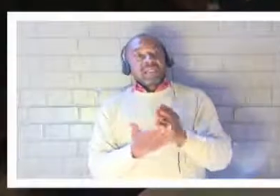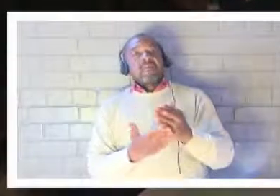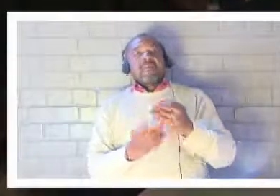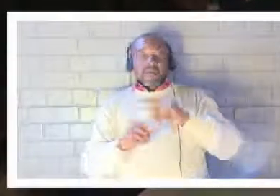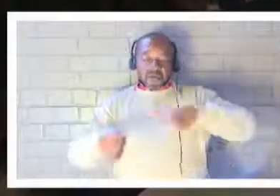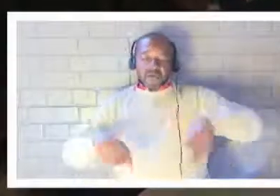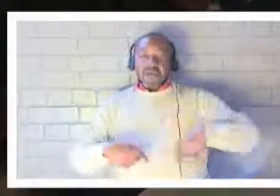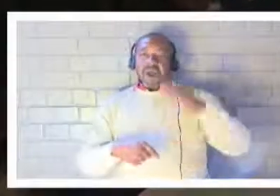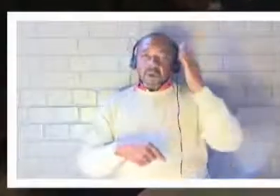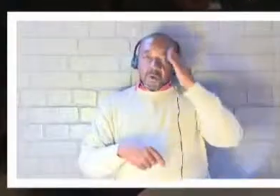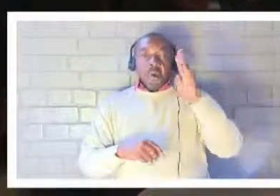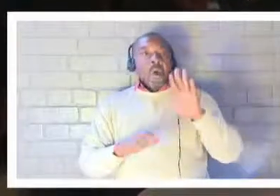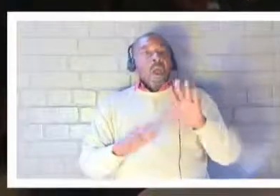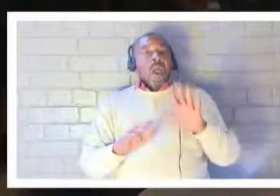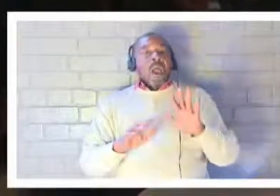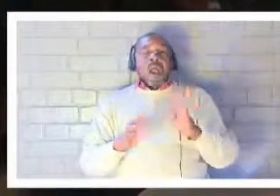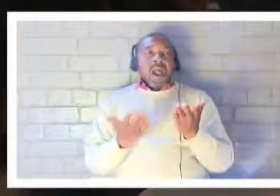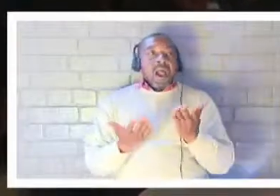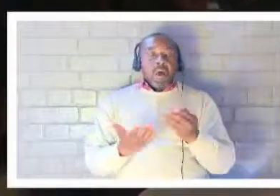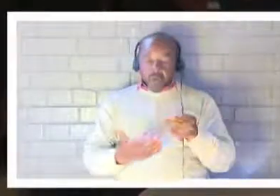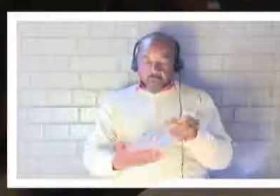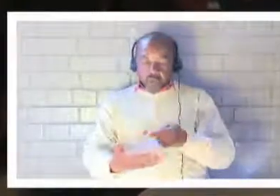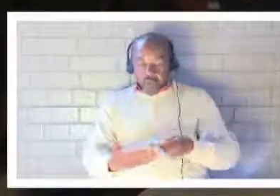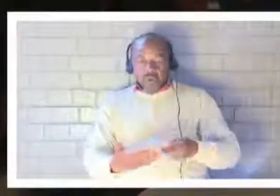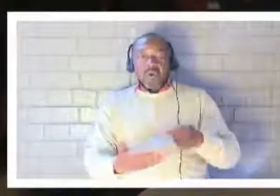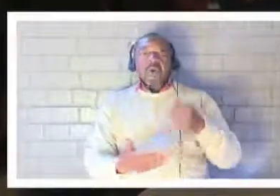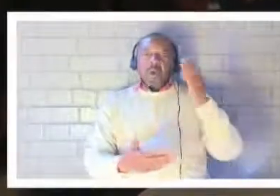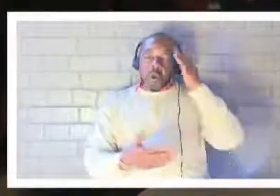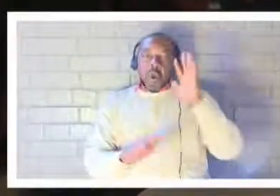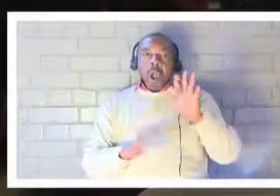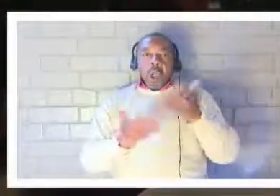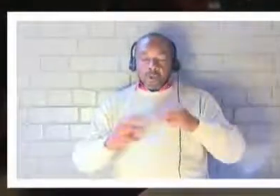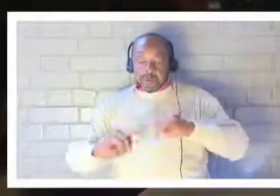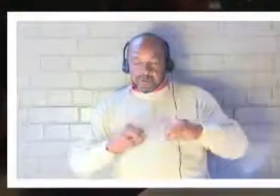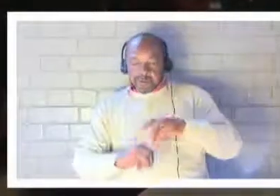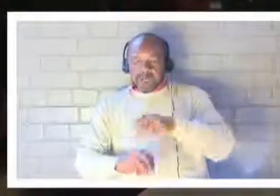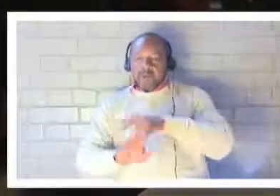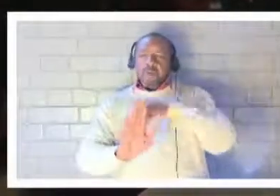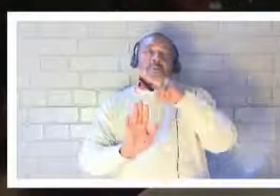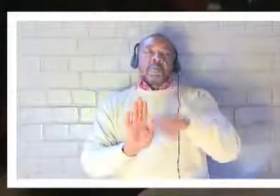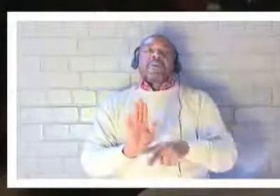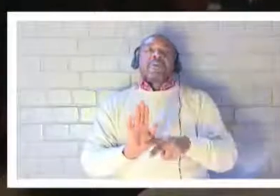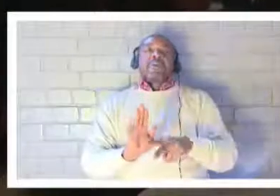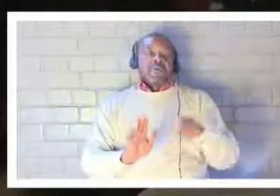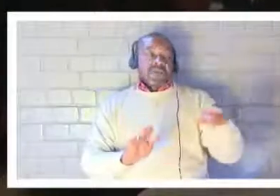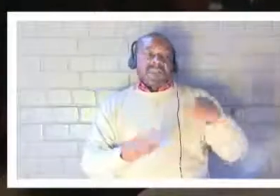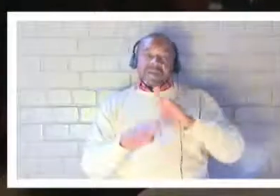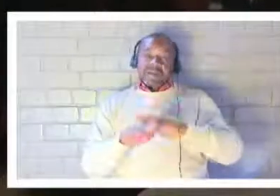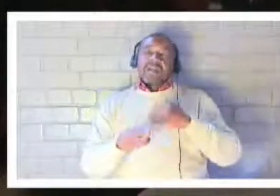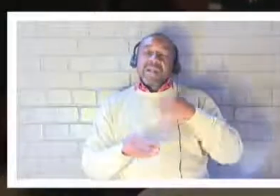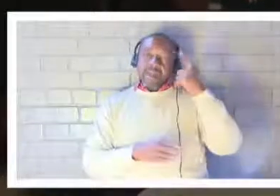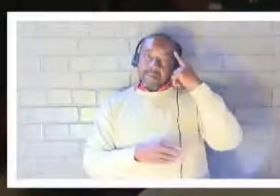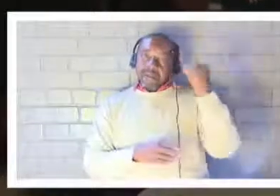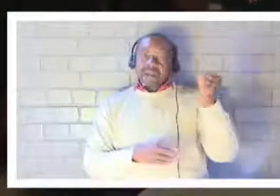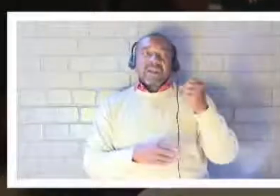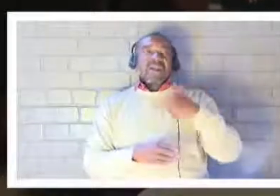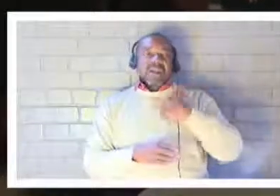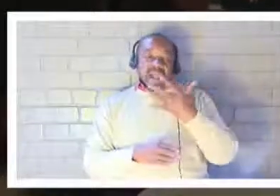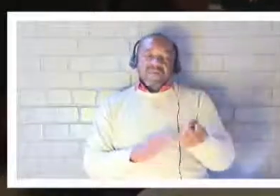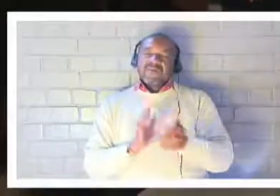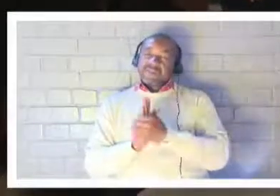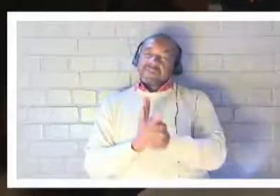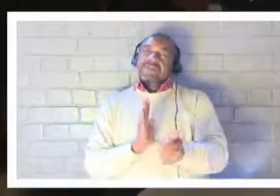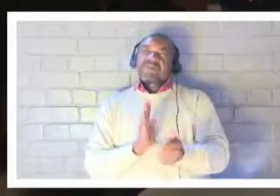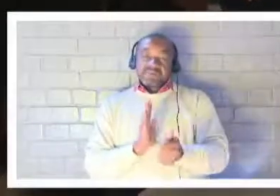us know how to draw specifications. We know how to monitor those projects. So with that reason, I do believe that we do have the